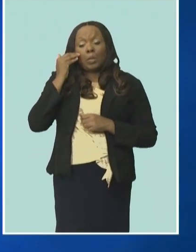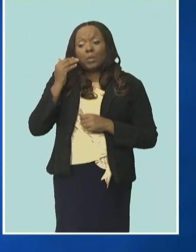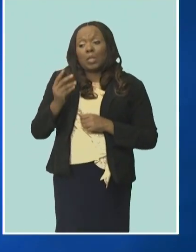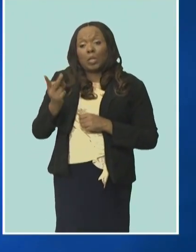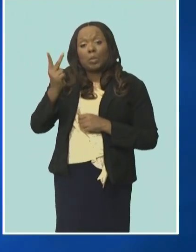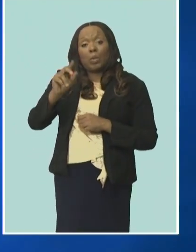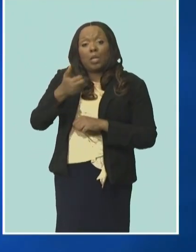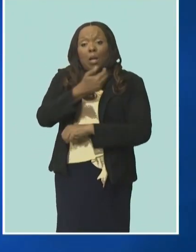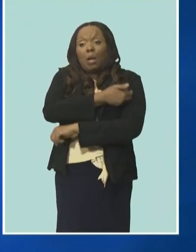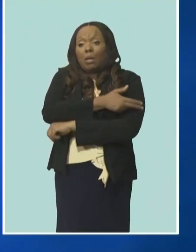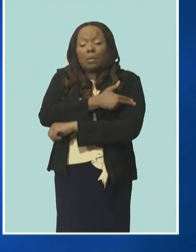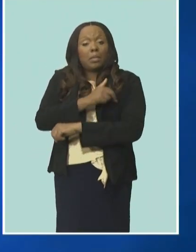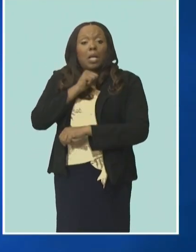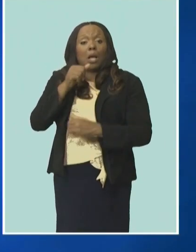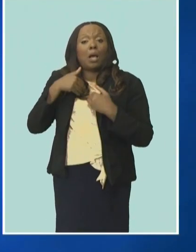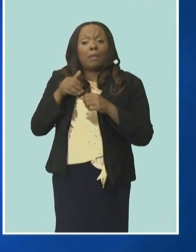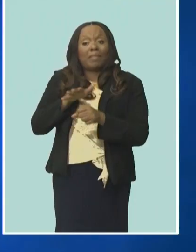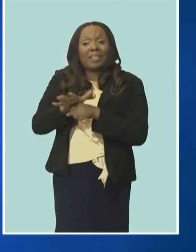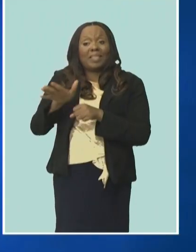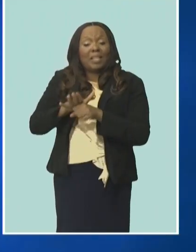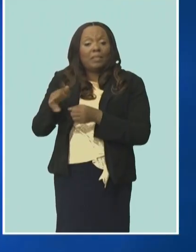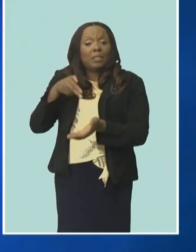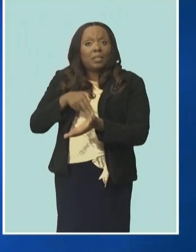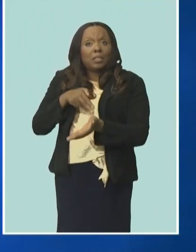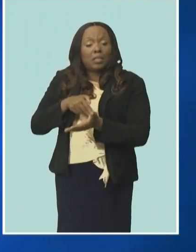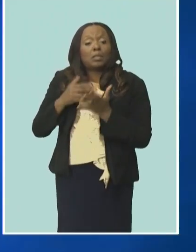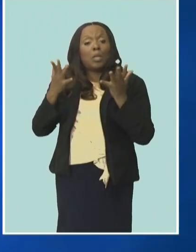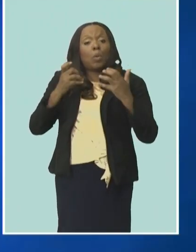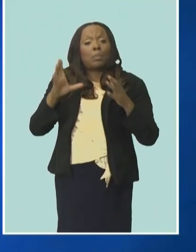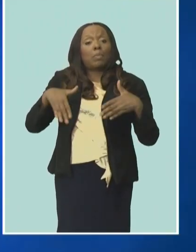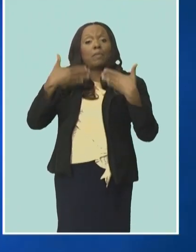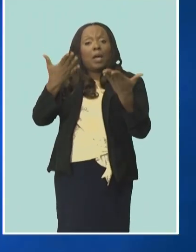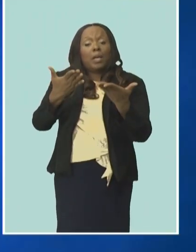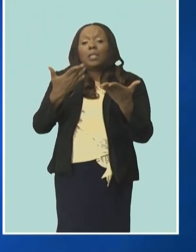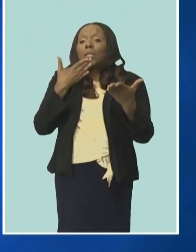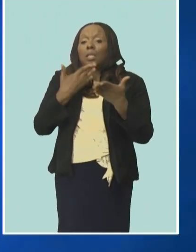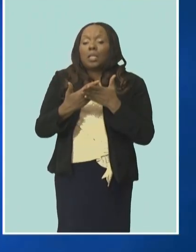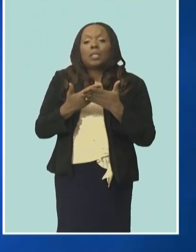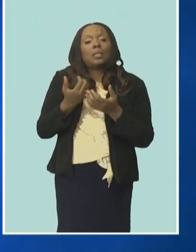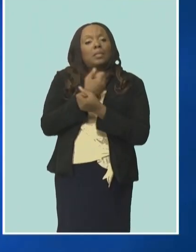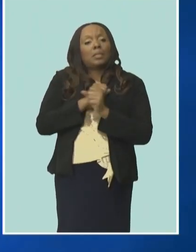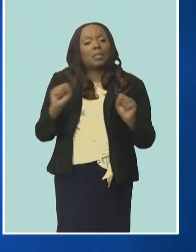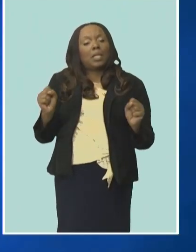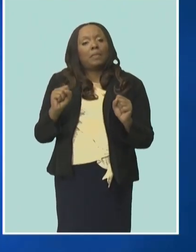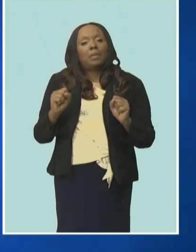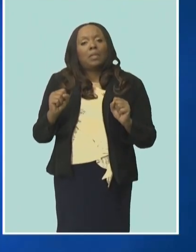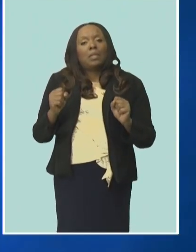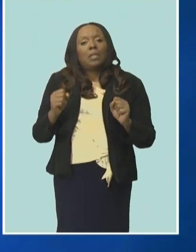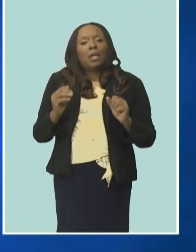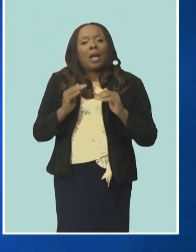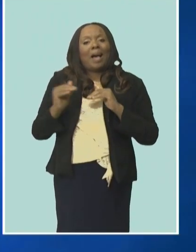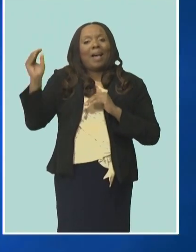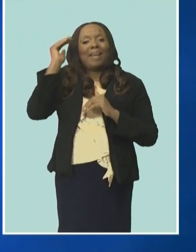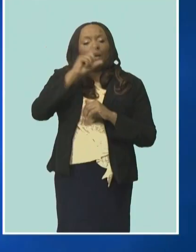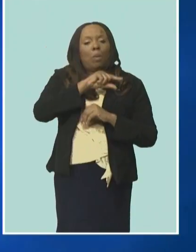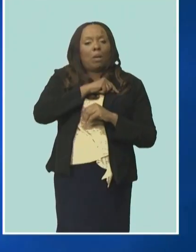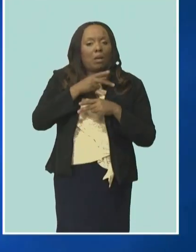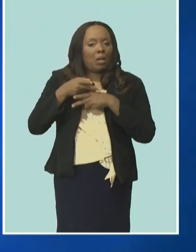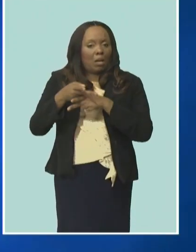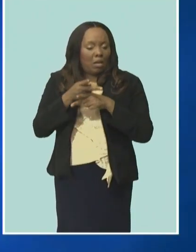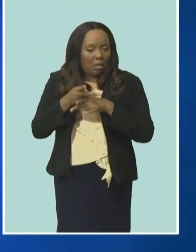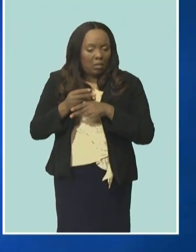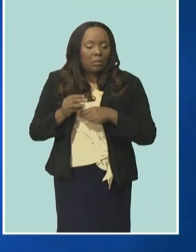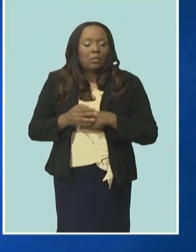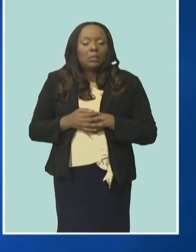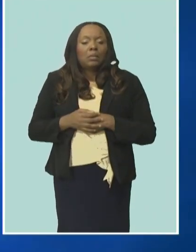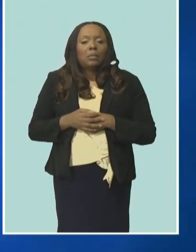safeguard the delivery of safe, high-quality care across all facilities. Additionally, it reflects the ministry's